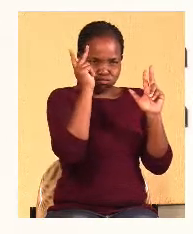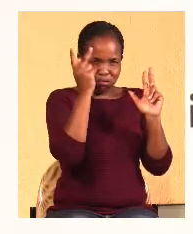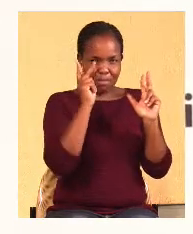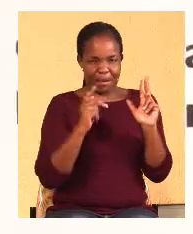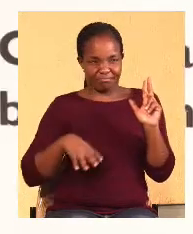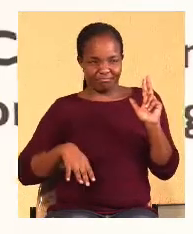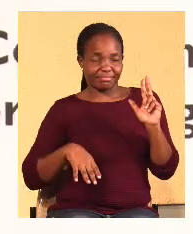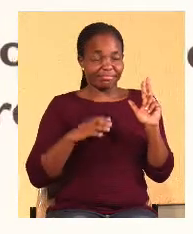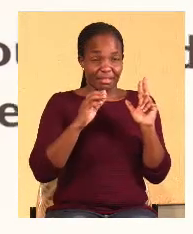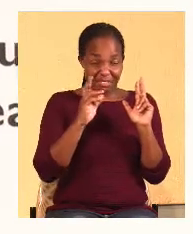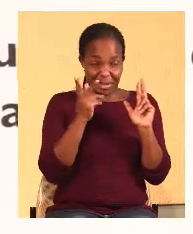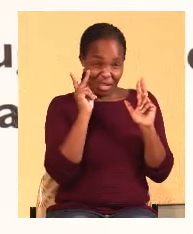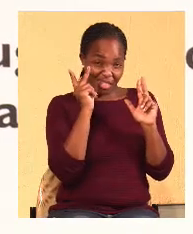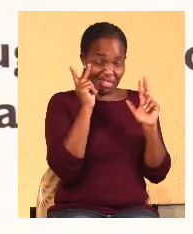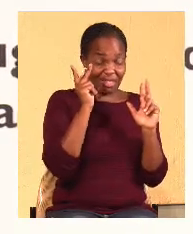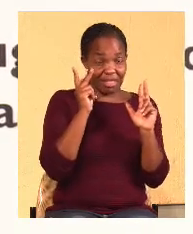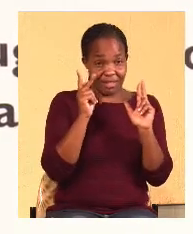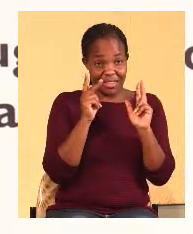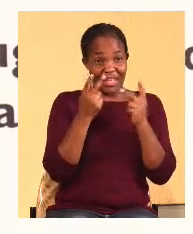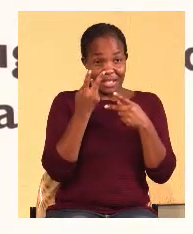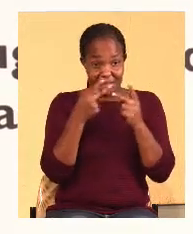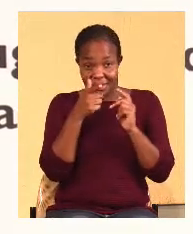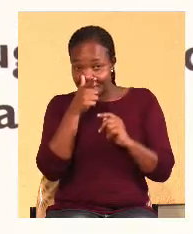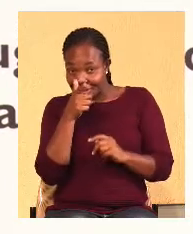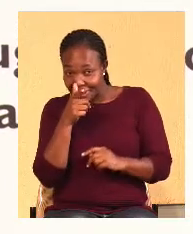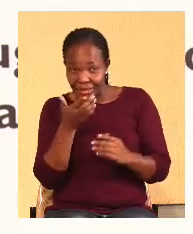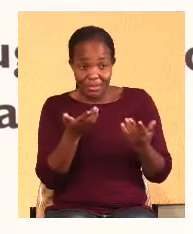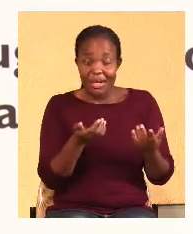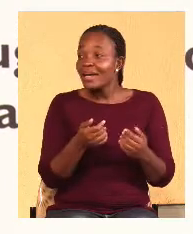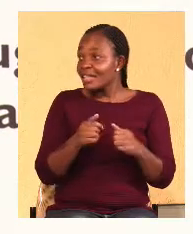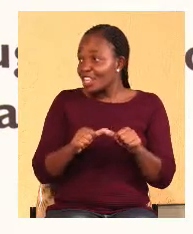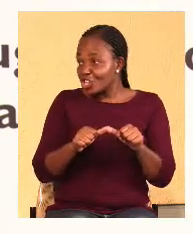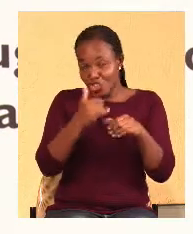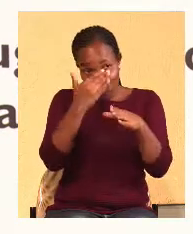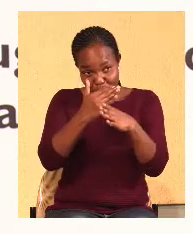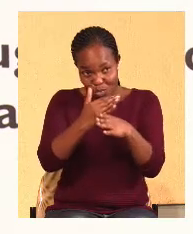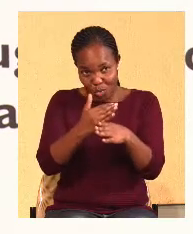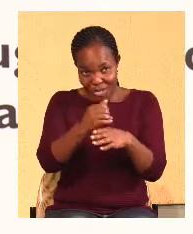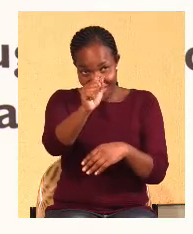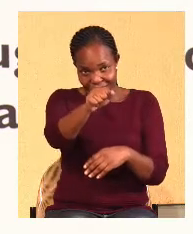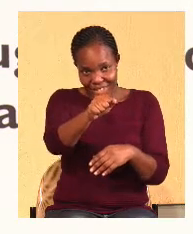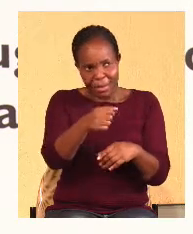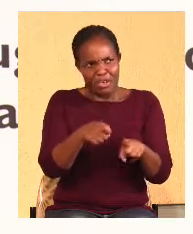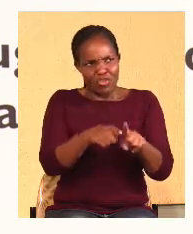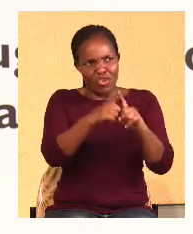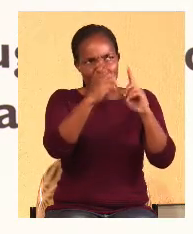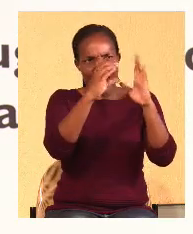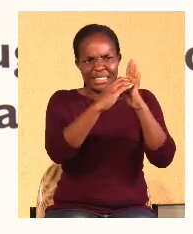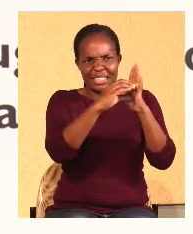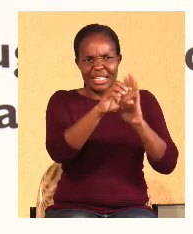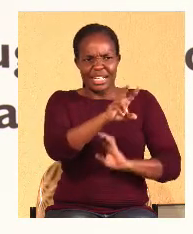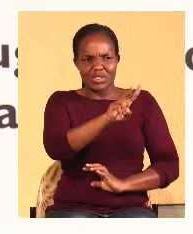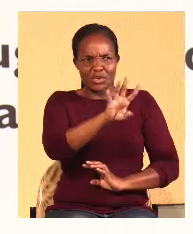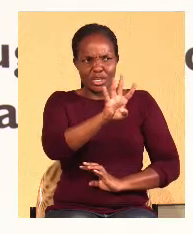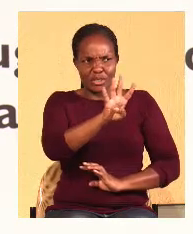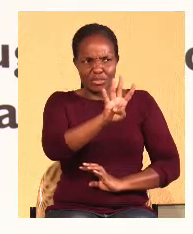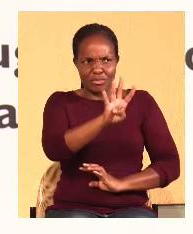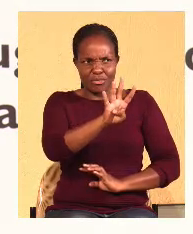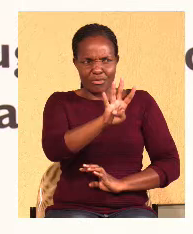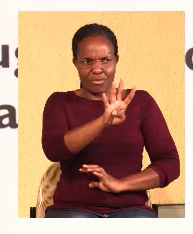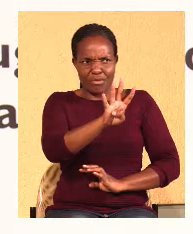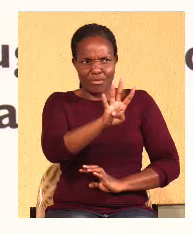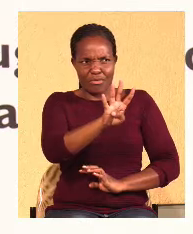would understand that once a state of emergency is declared, the Article 24 has